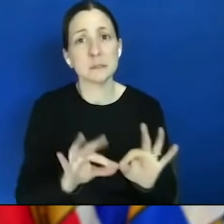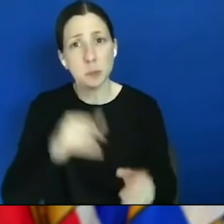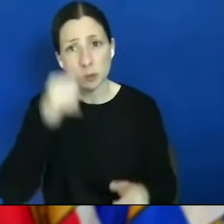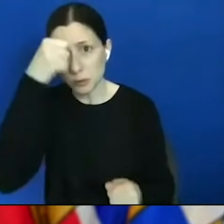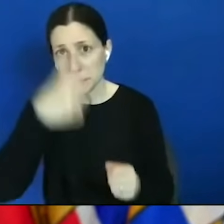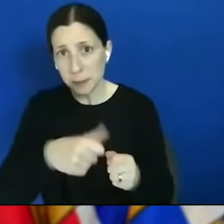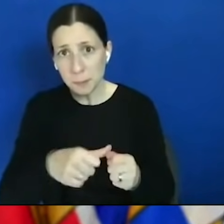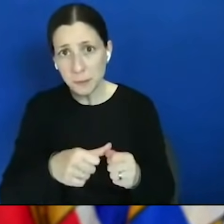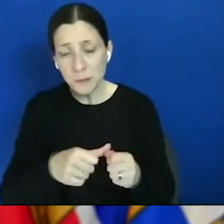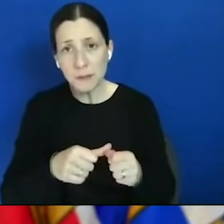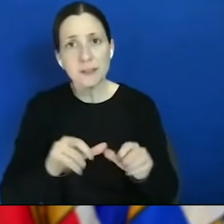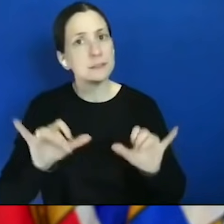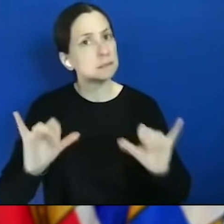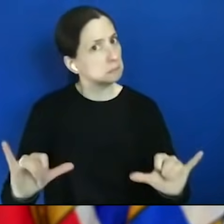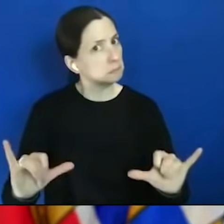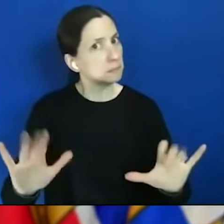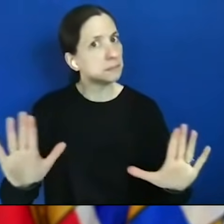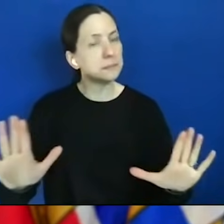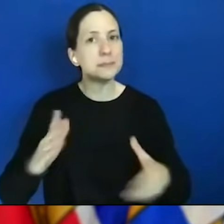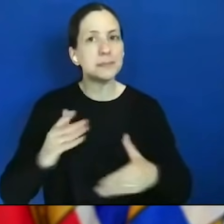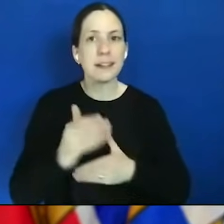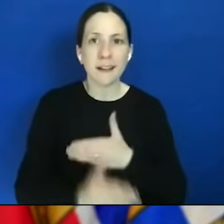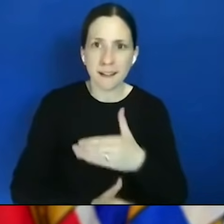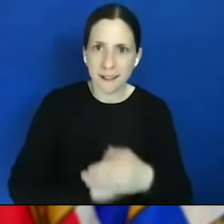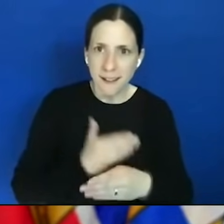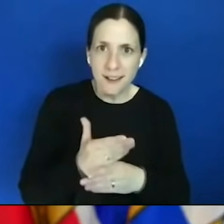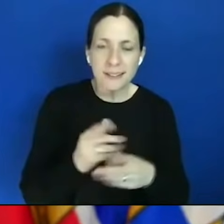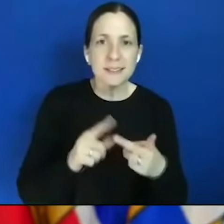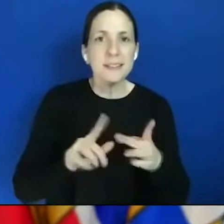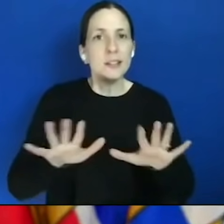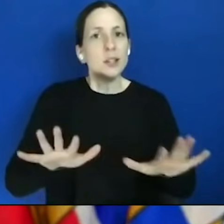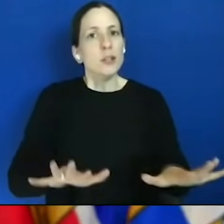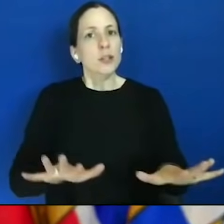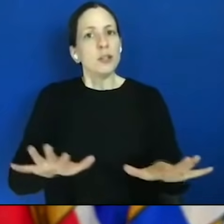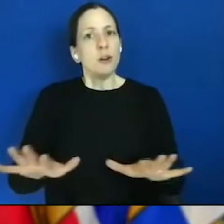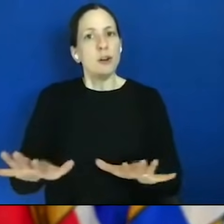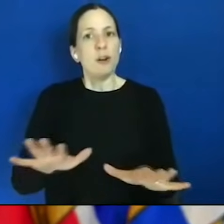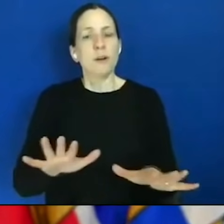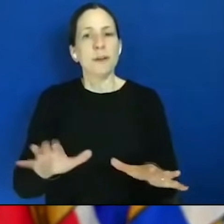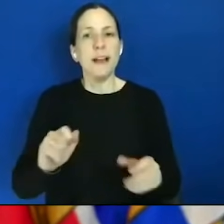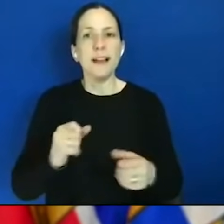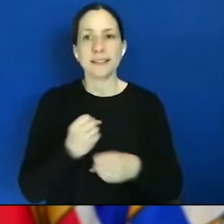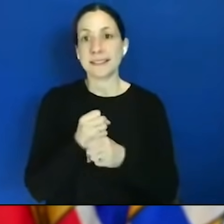that to continue to be kind and to be calm and to be safe.